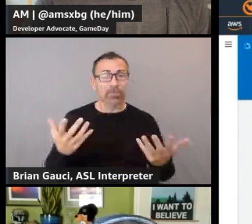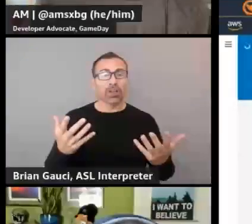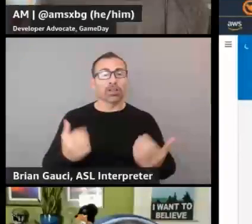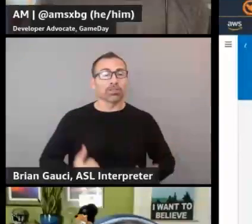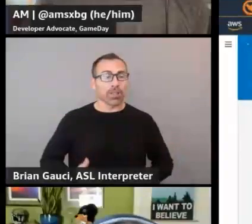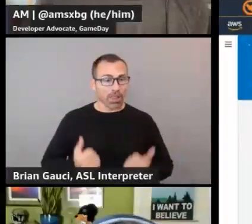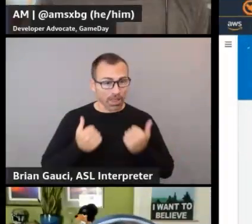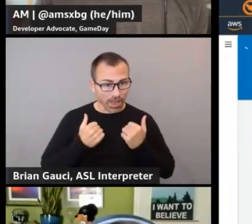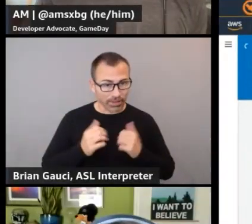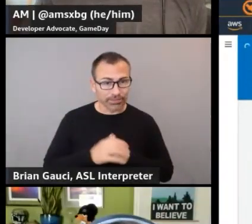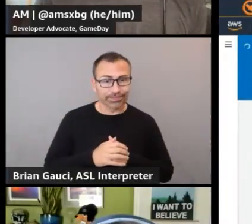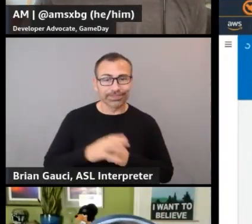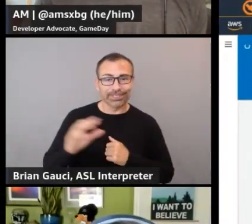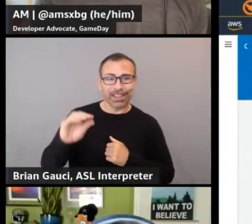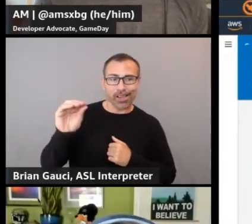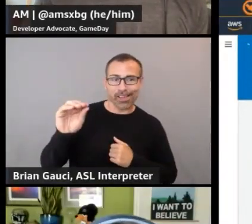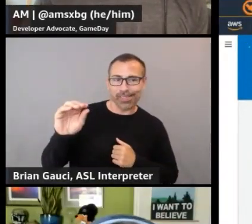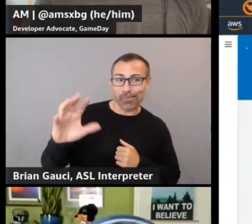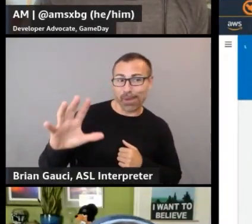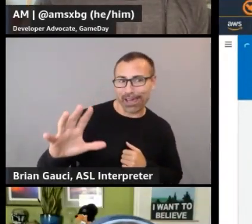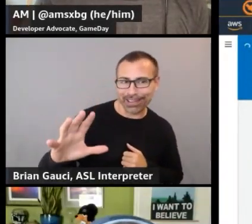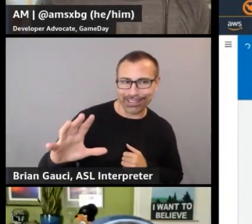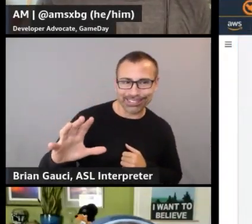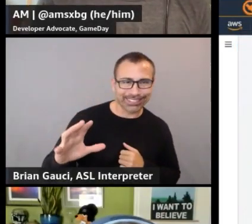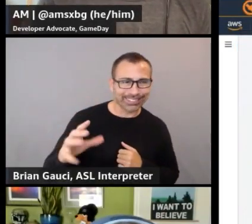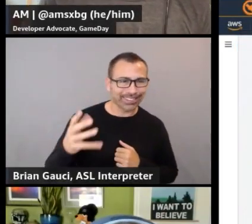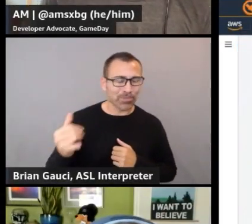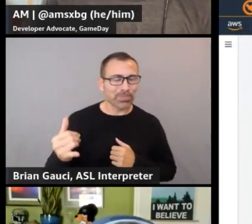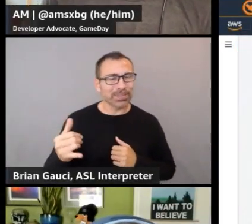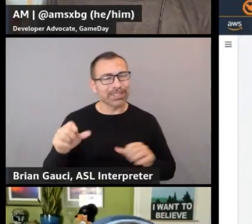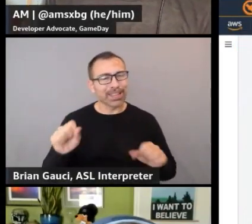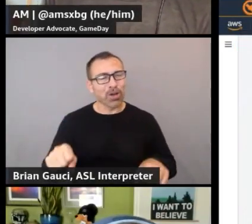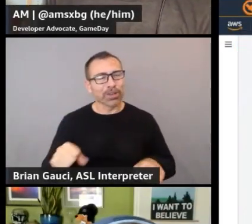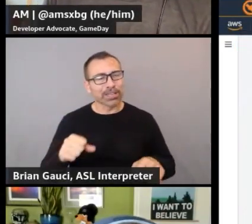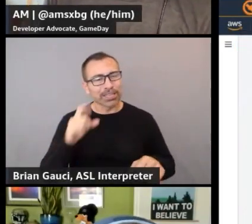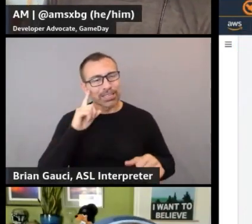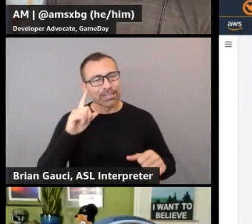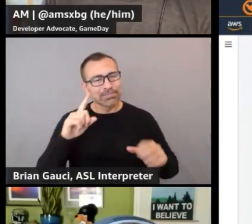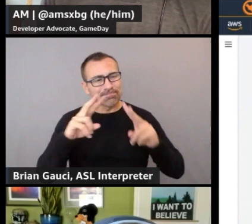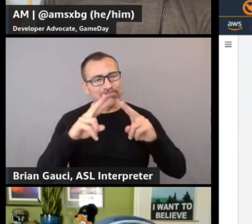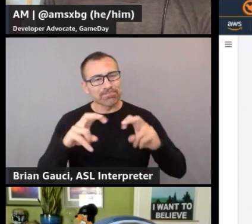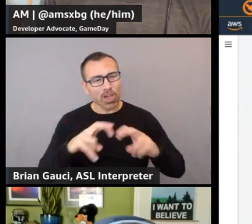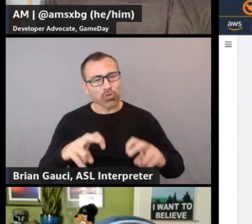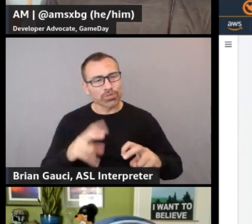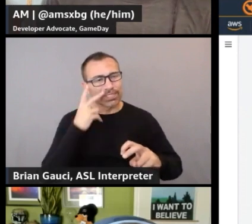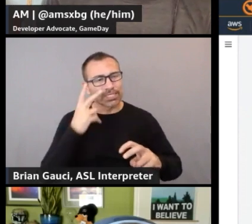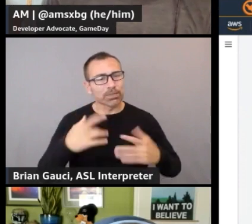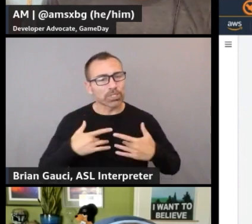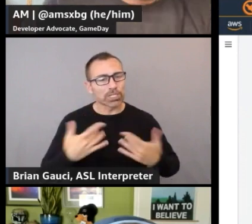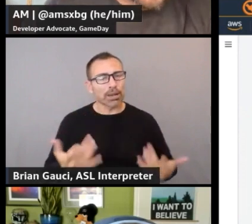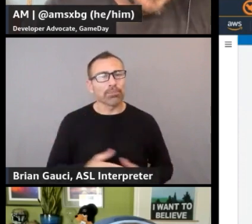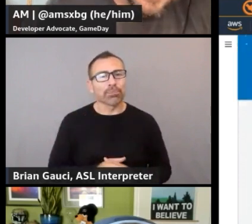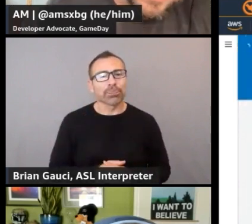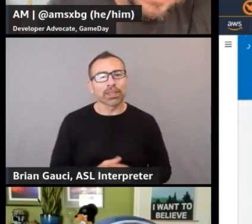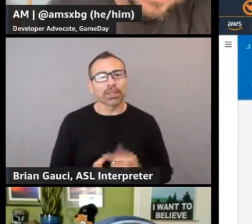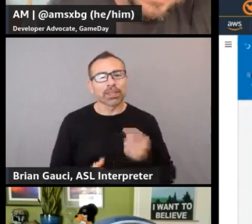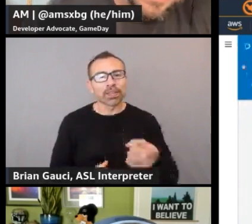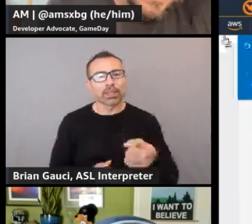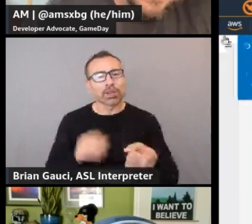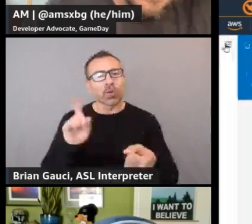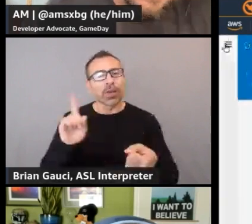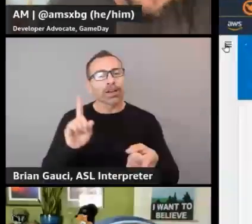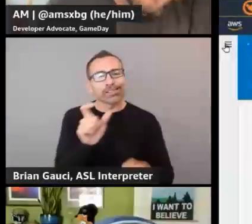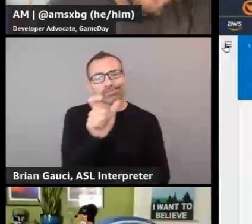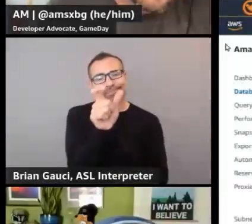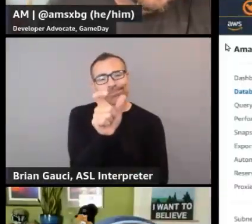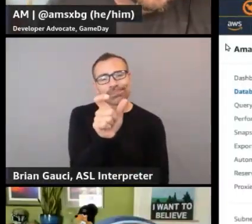And the magic of just being able to diagnose and see what's going on is really here, the events. And this is sort